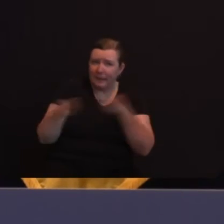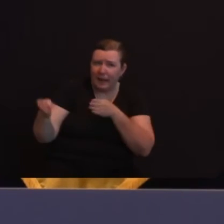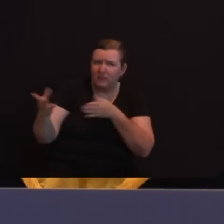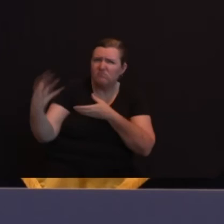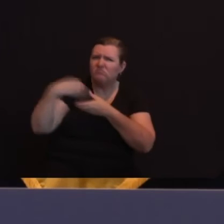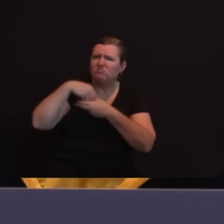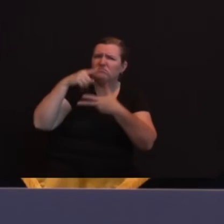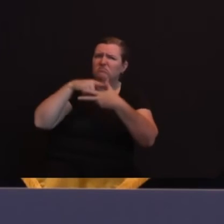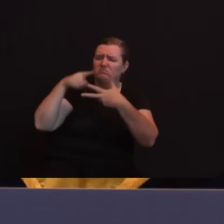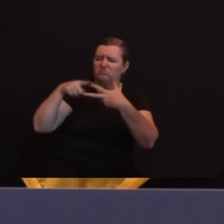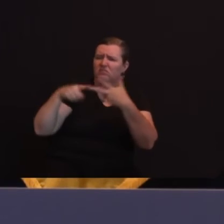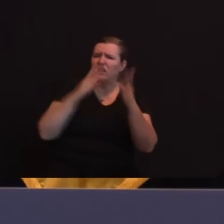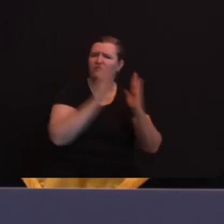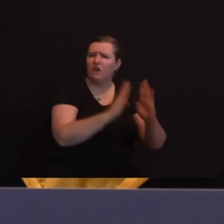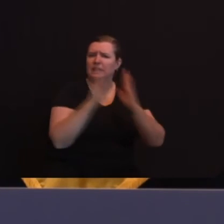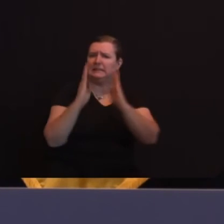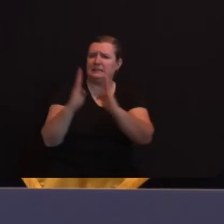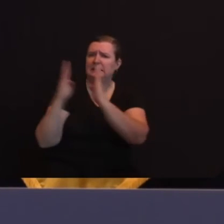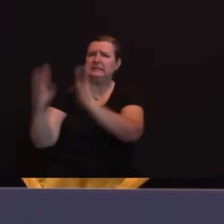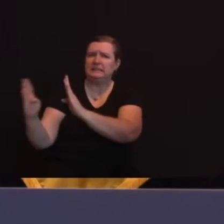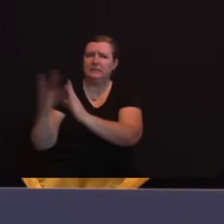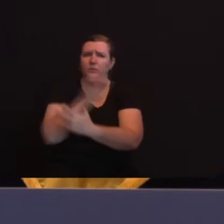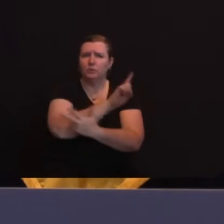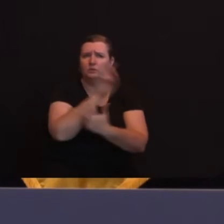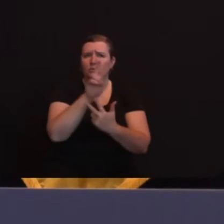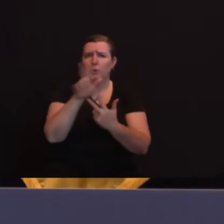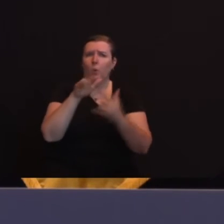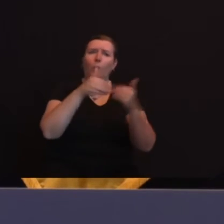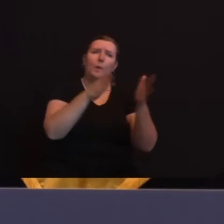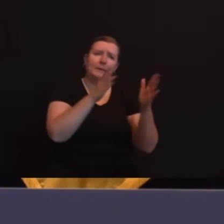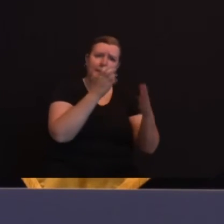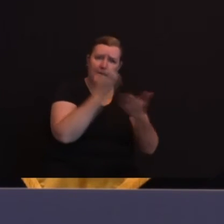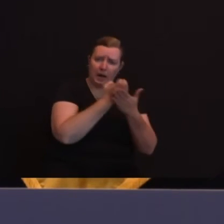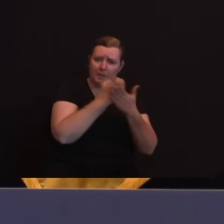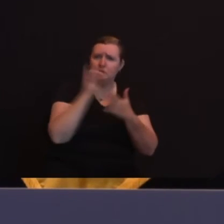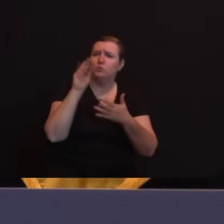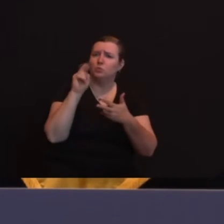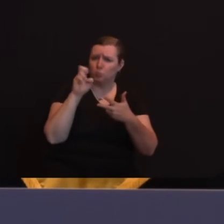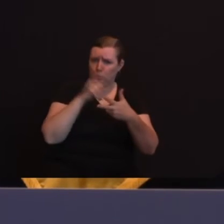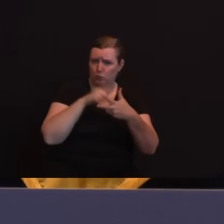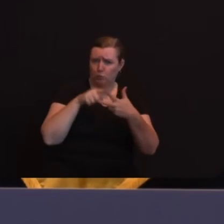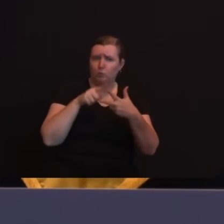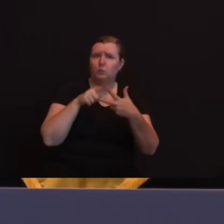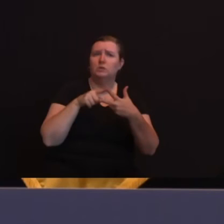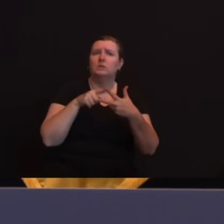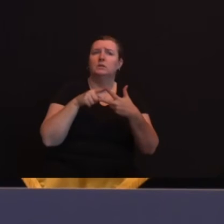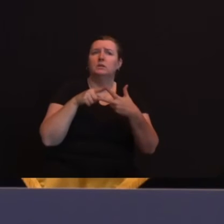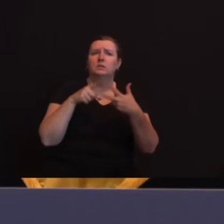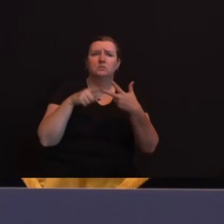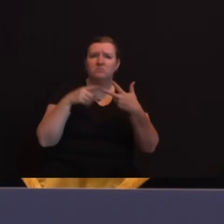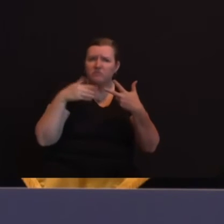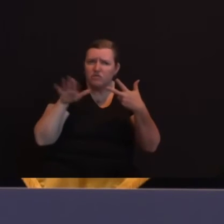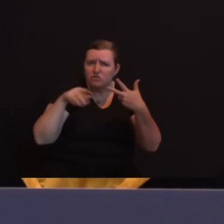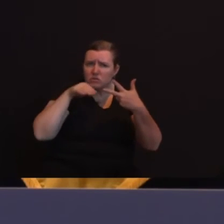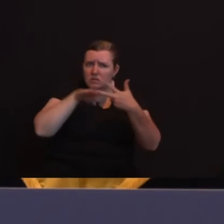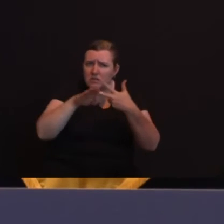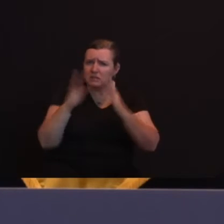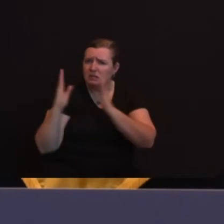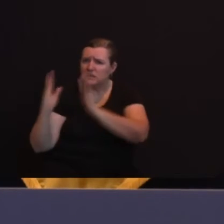economy. We enter stage 2 in June, but did we ever get to a full stage 3? And with the new restrictions announced today, what stage are we in